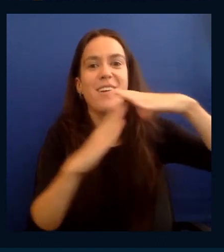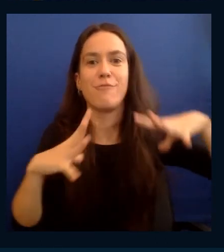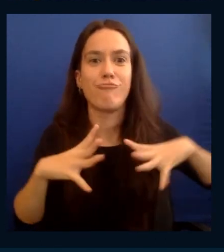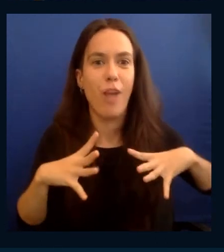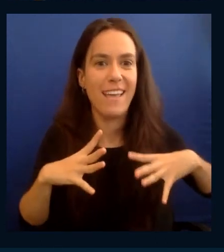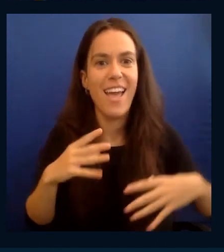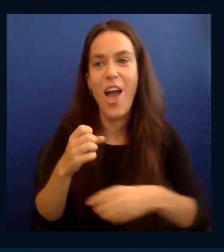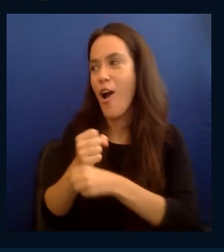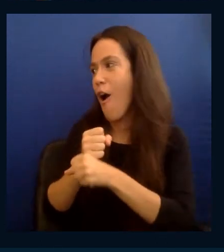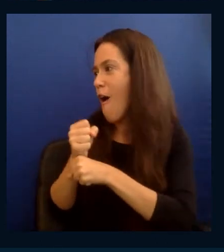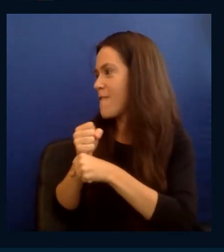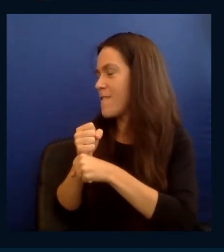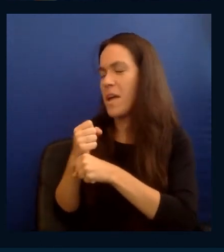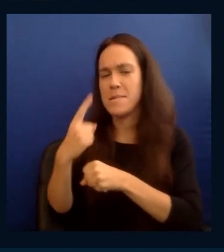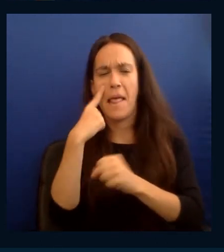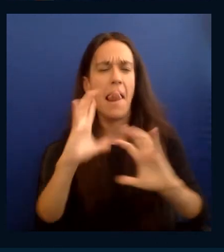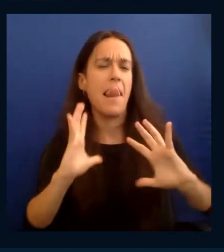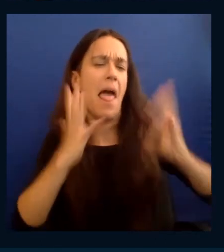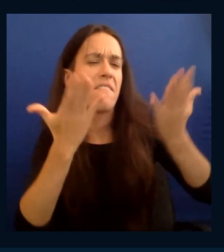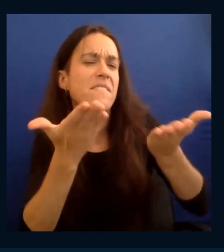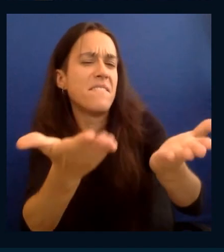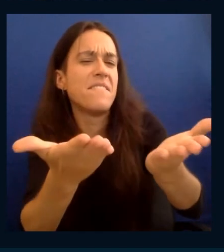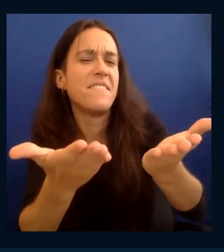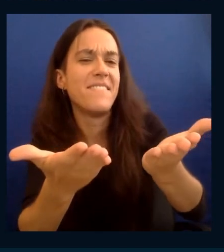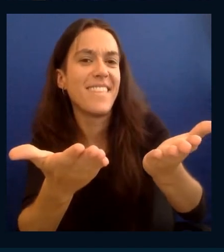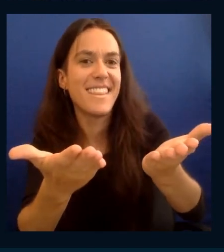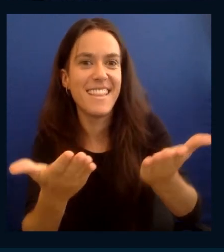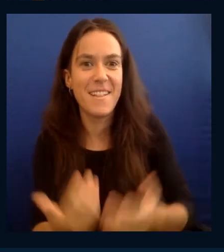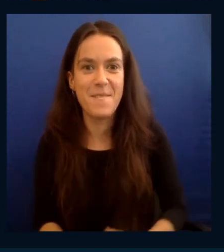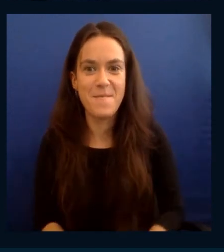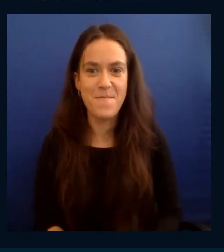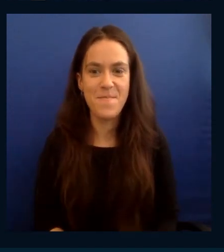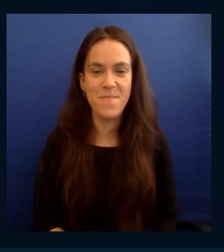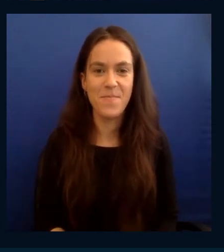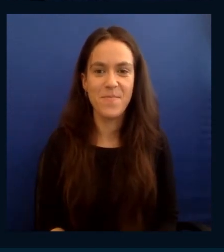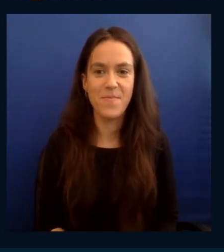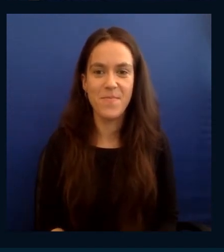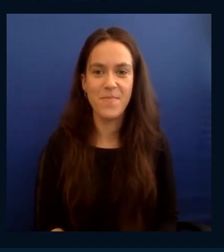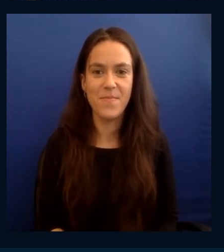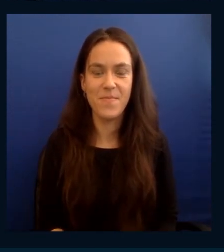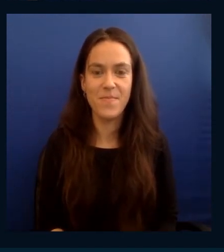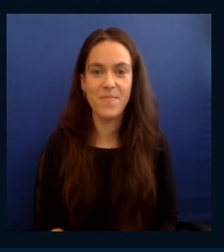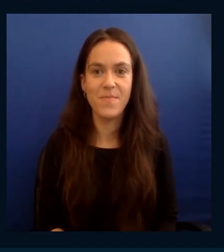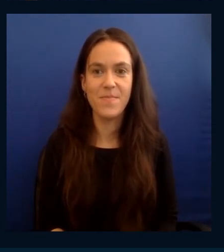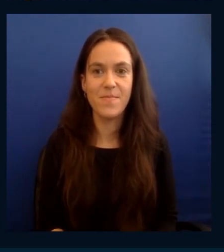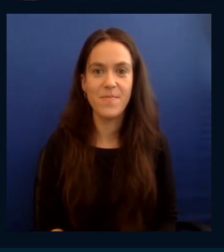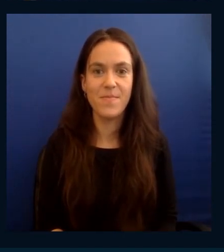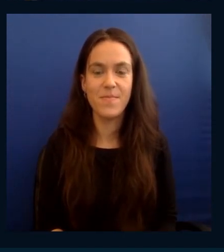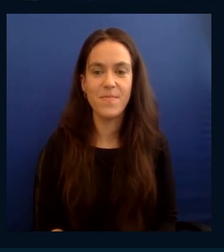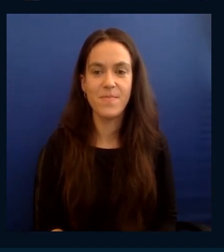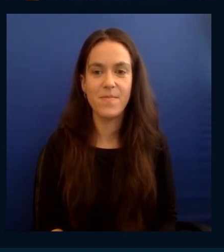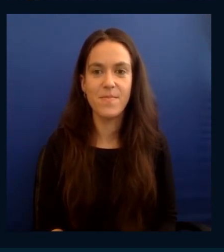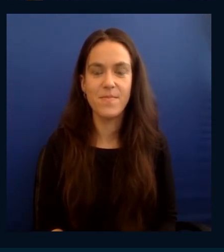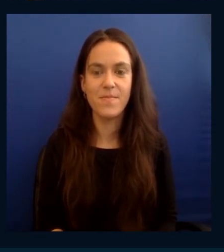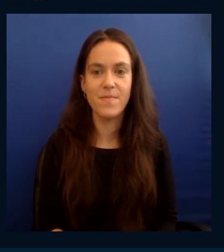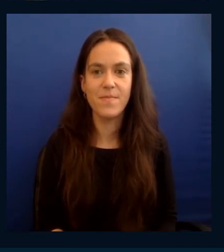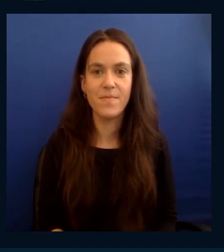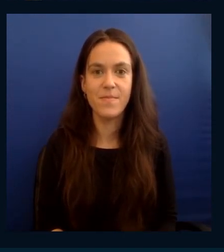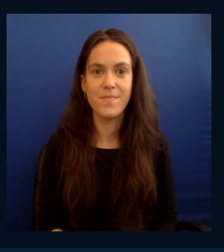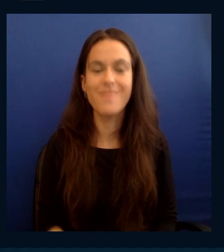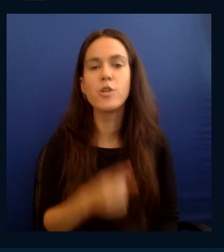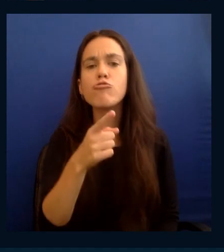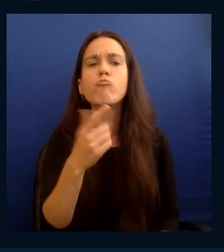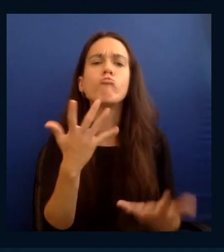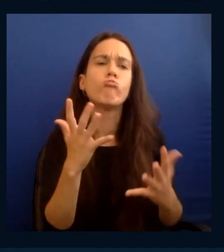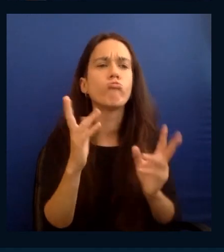live and see how it goes. So all in all, this build and deploy, usually takes about a minute